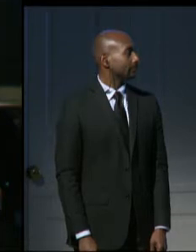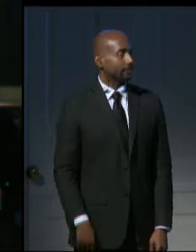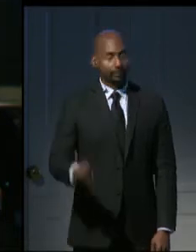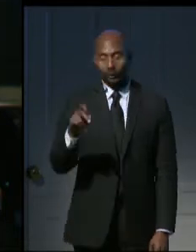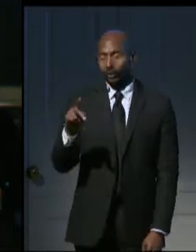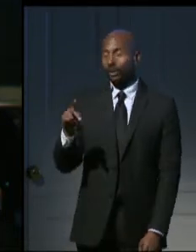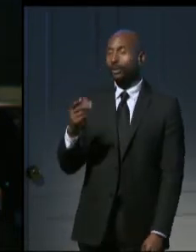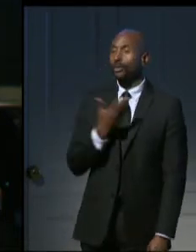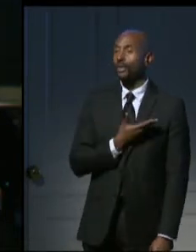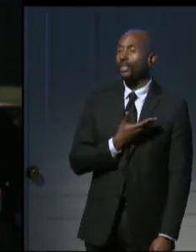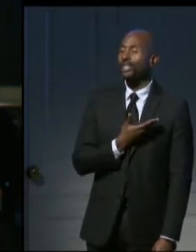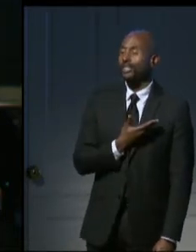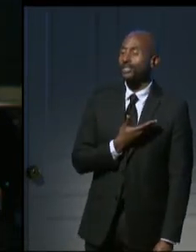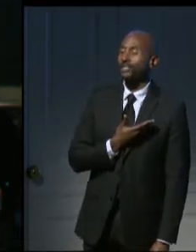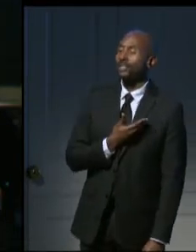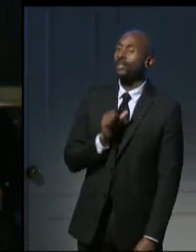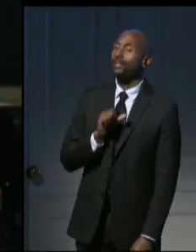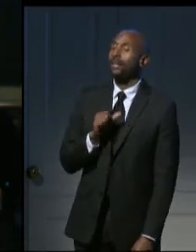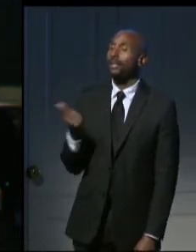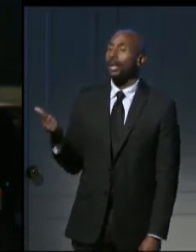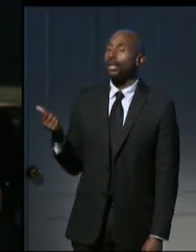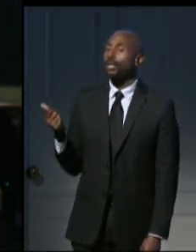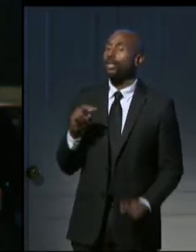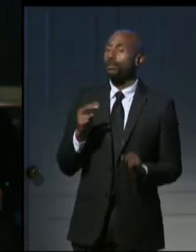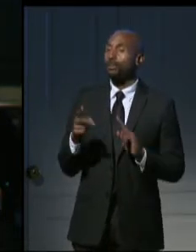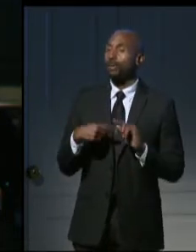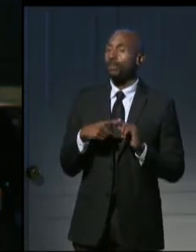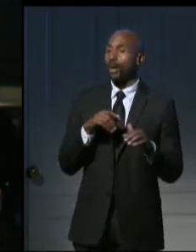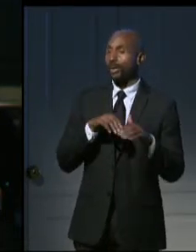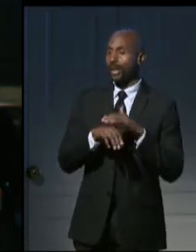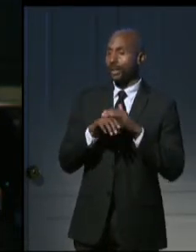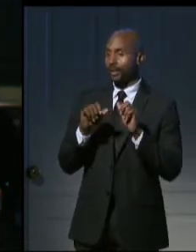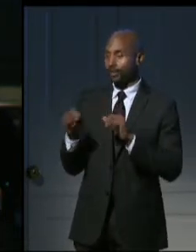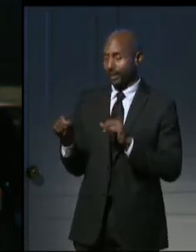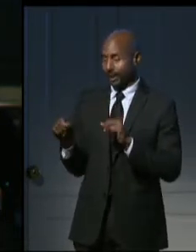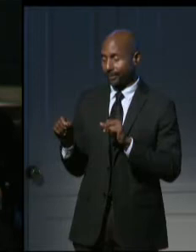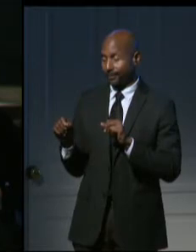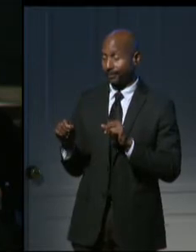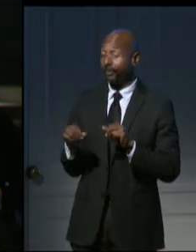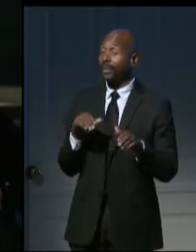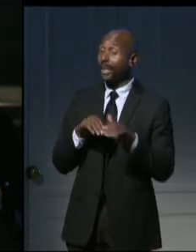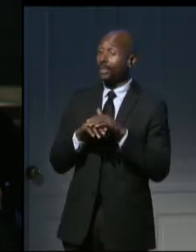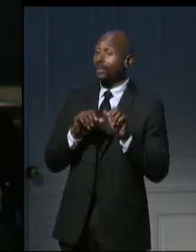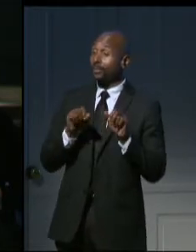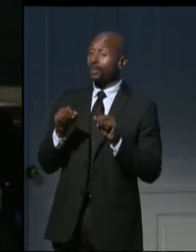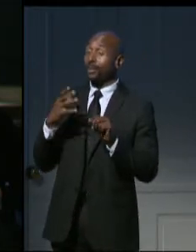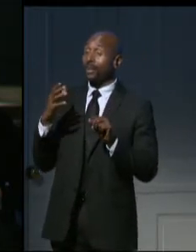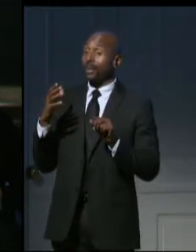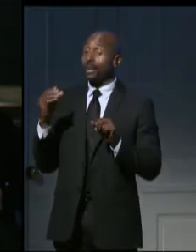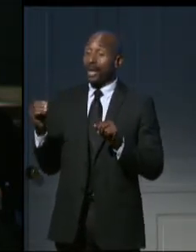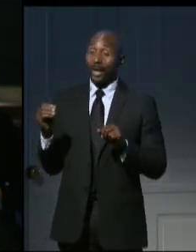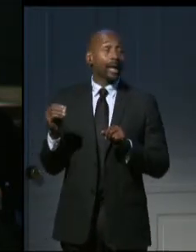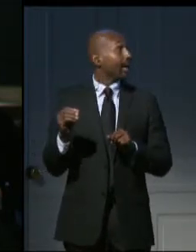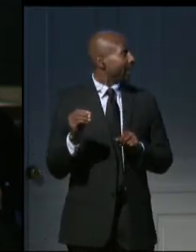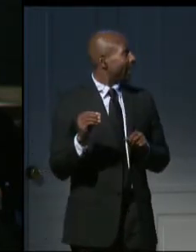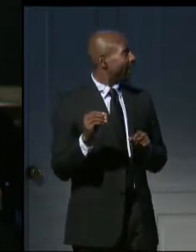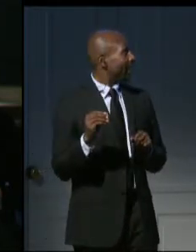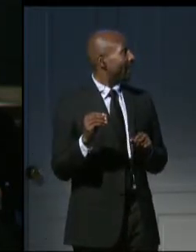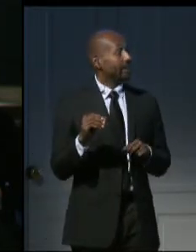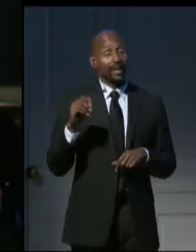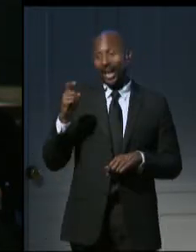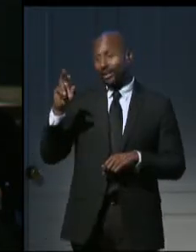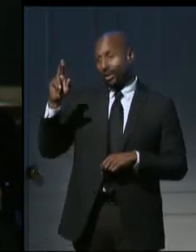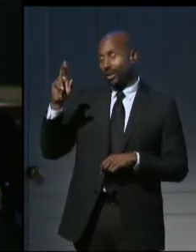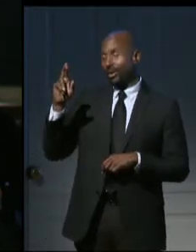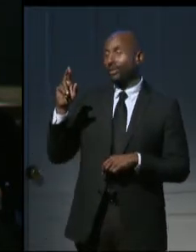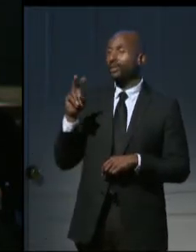Okay, so here's another take on accessibility. Accessibility and XR, or virtual and